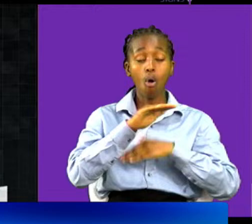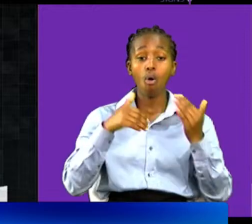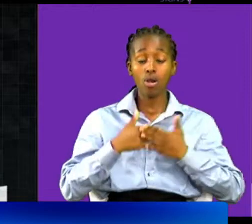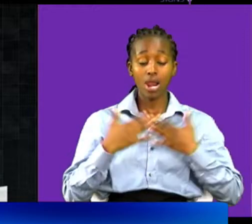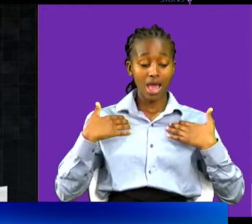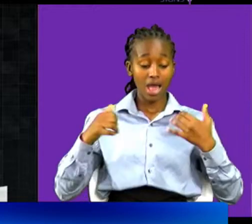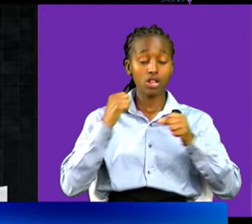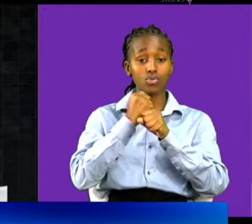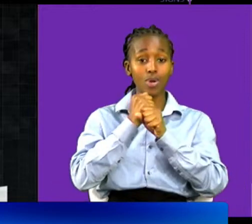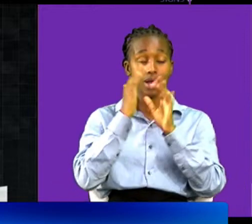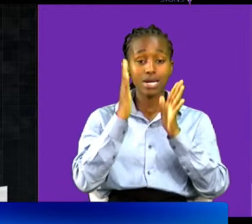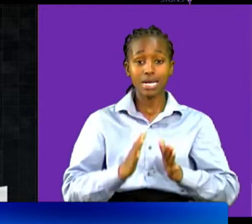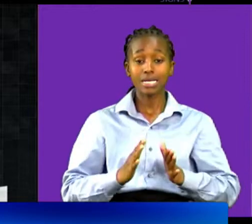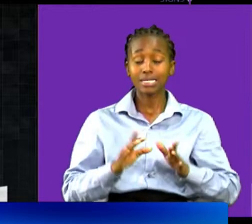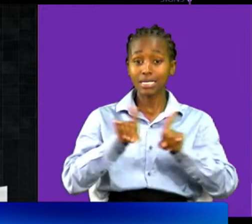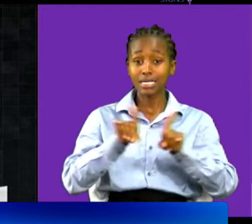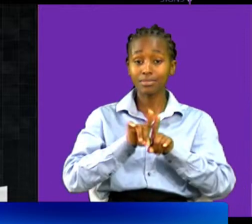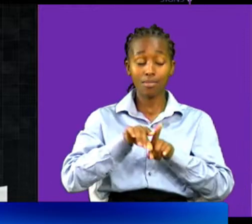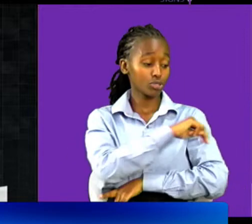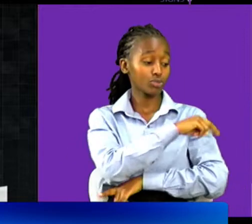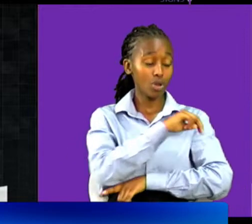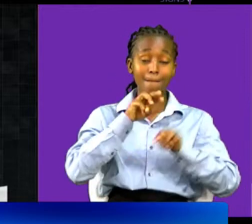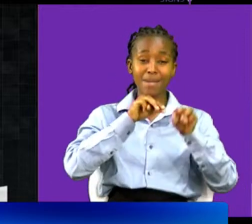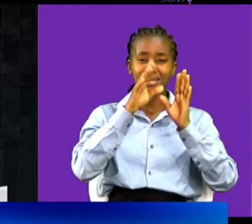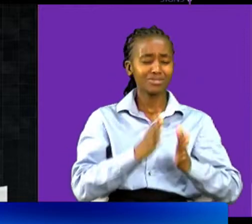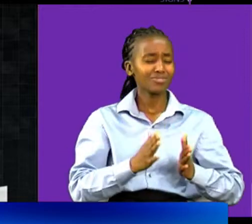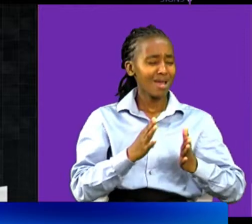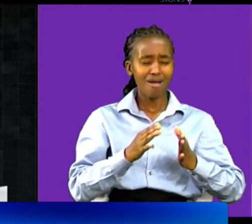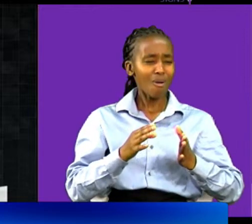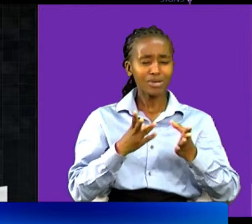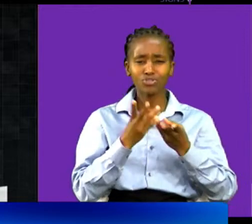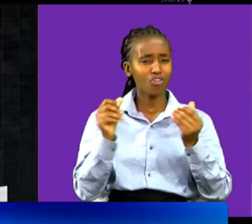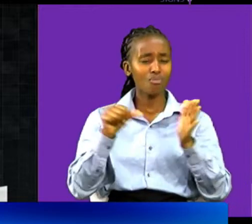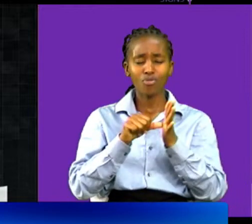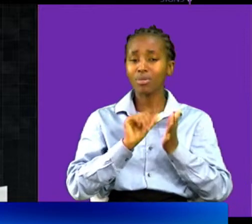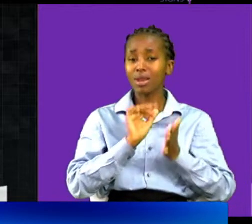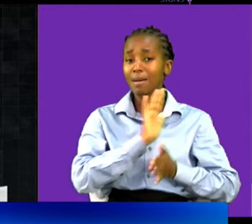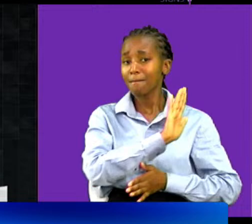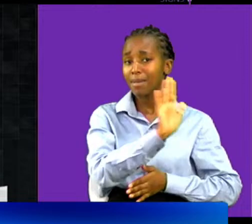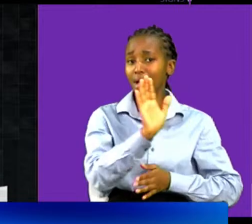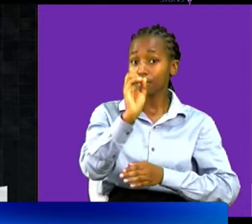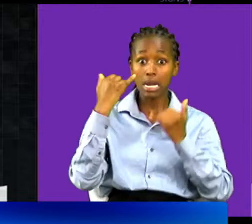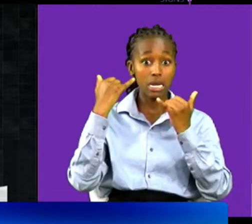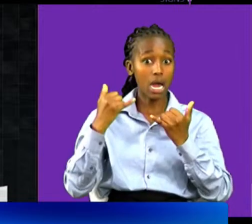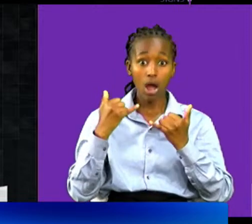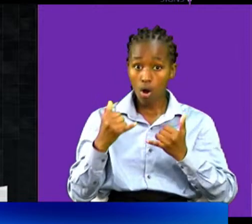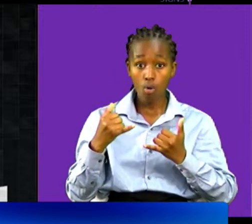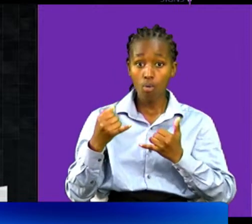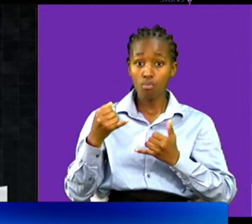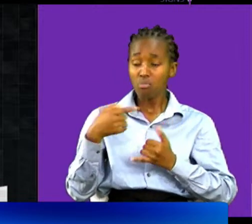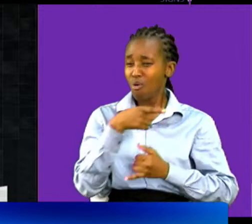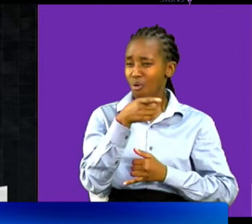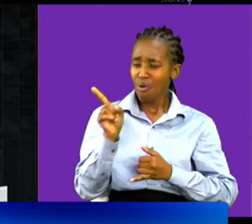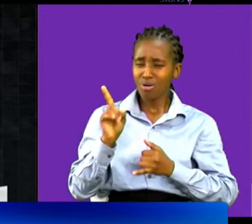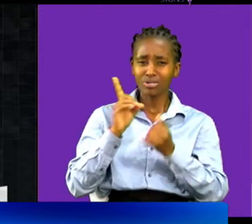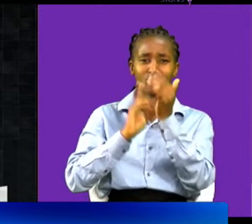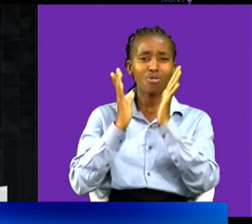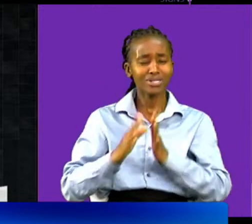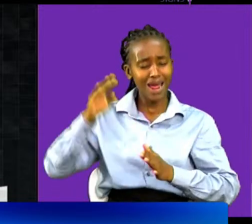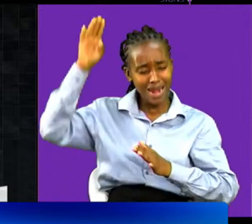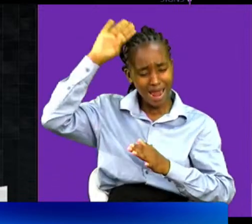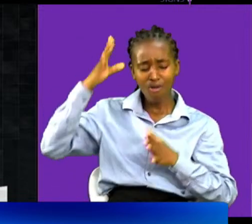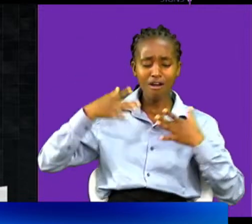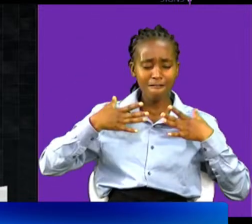hospital management has failed to address their issues and has now resolved not to go back to